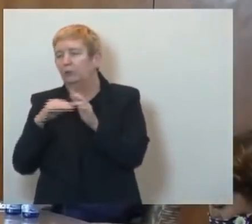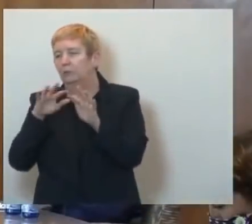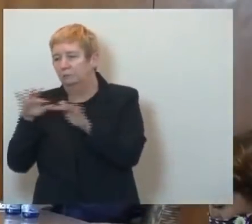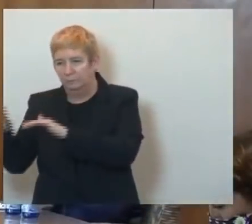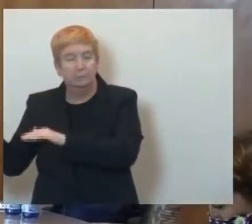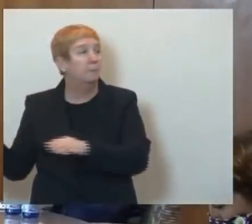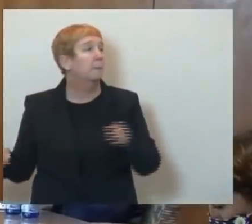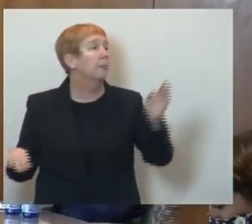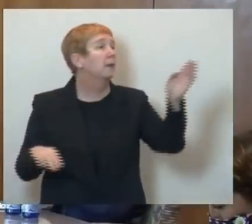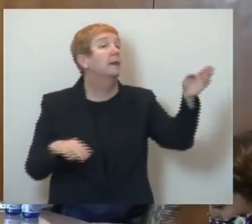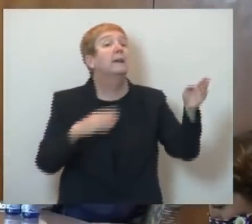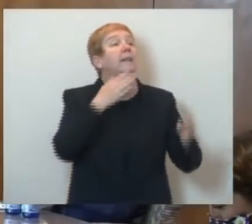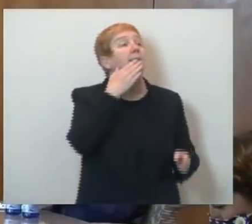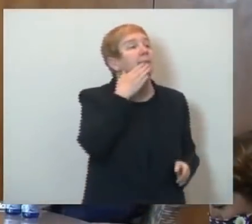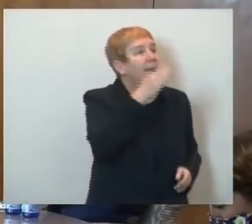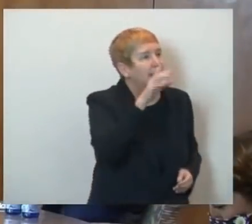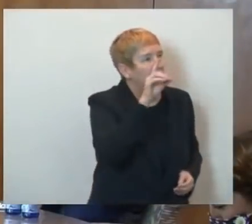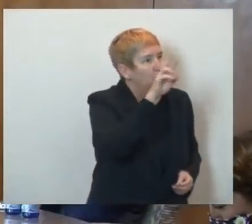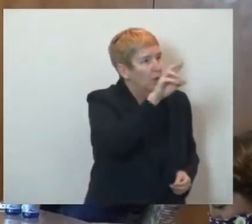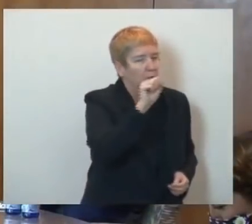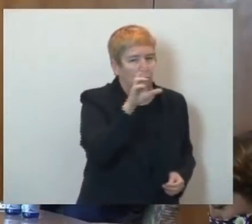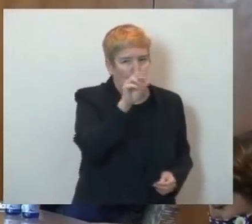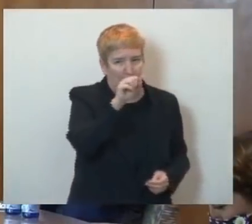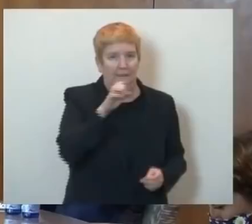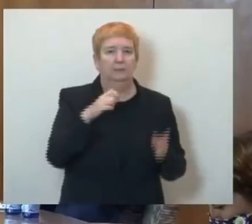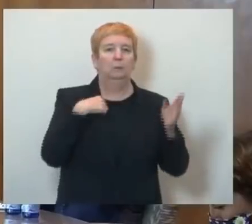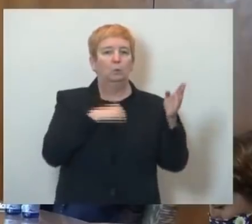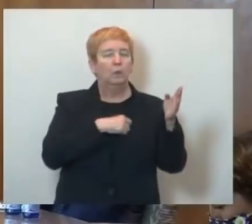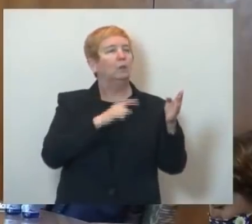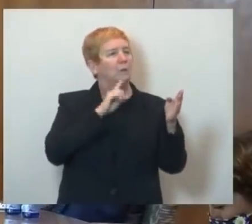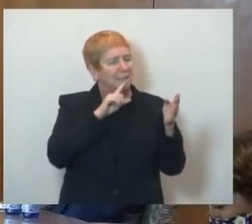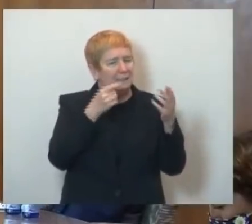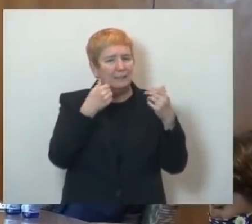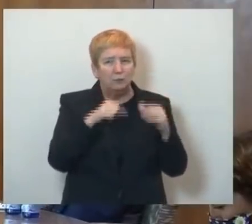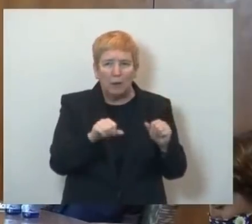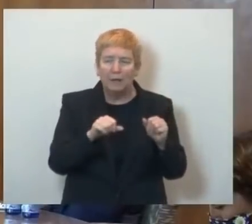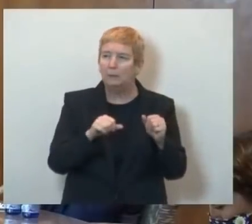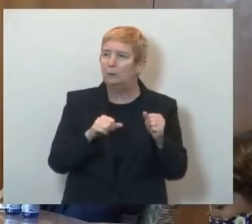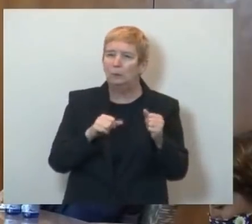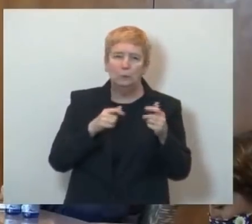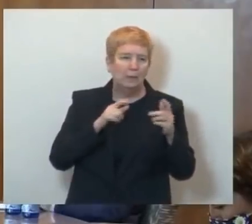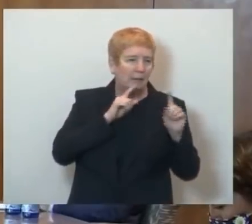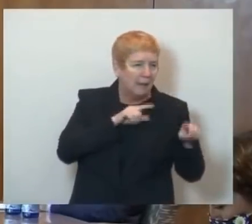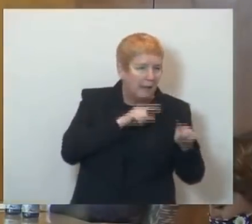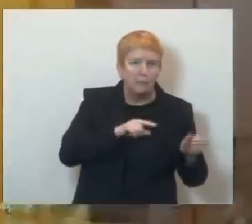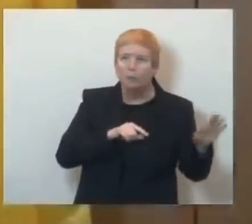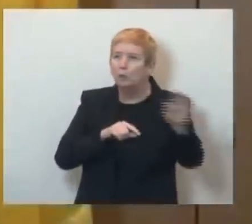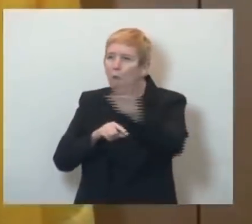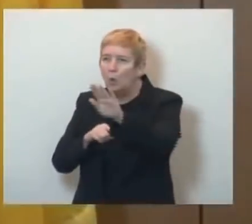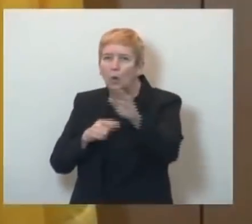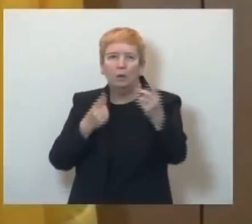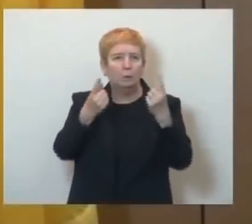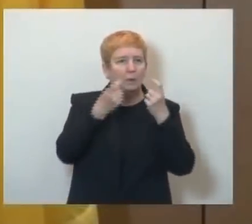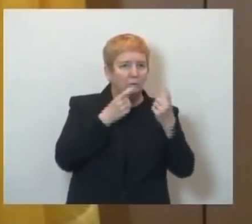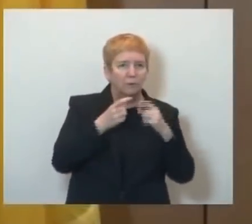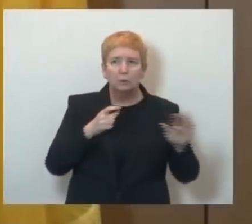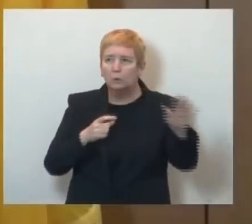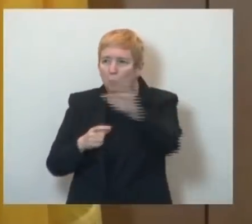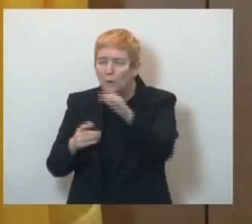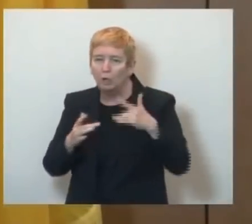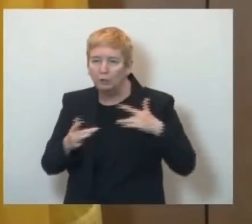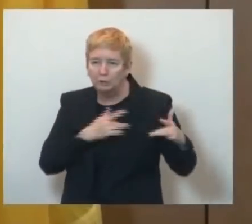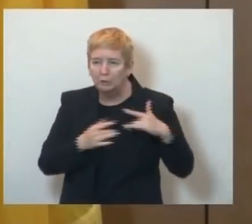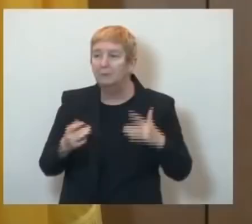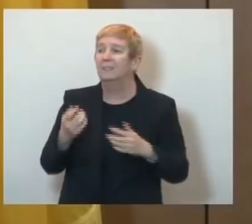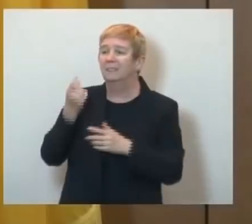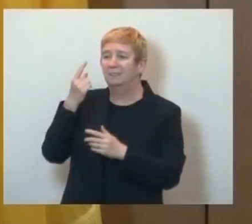Dr. Grace. And so we really are trying to address all of the concerns in a restrictive environment, and